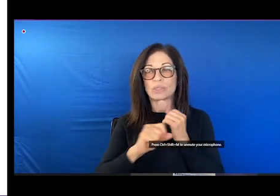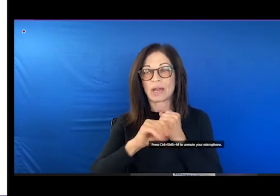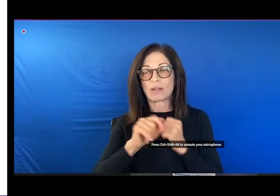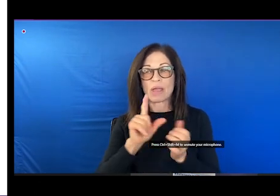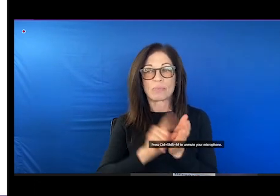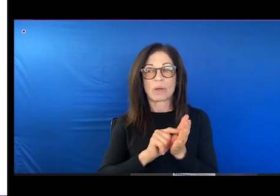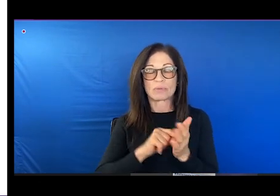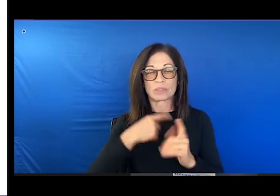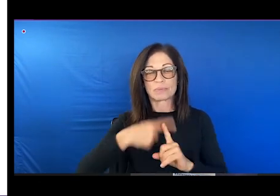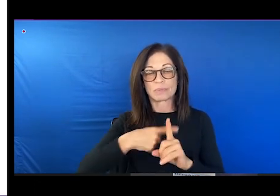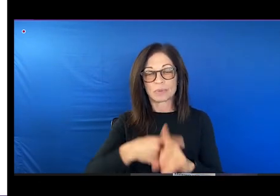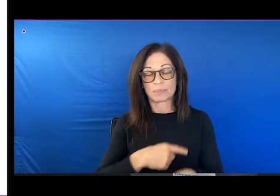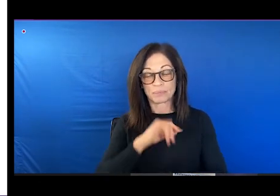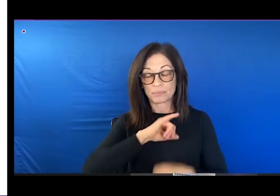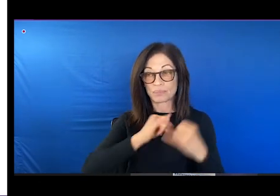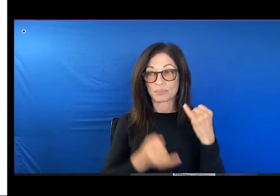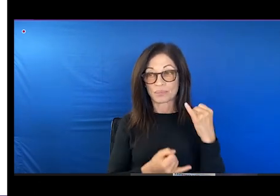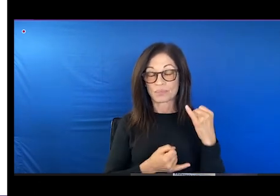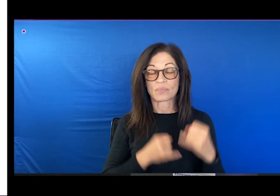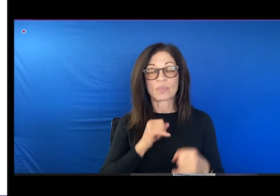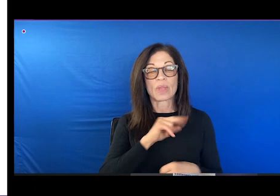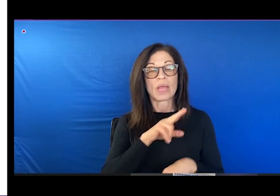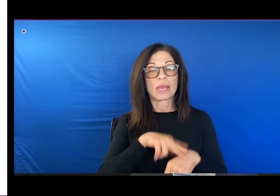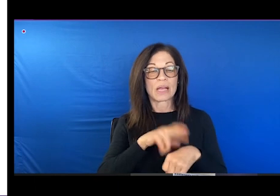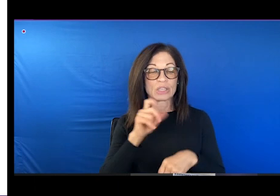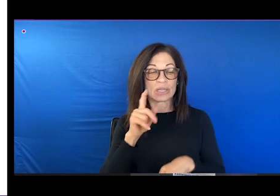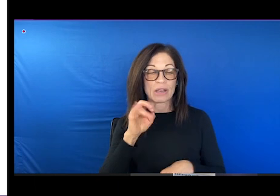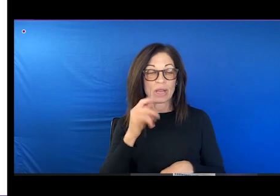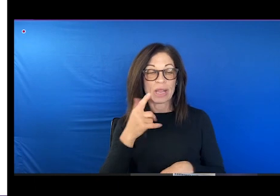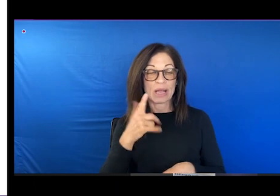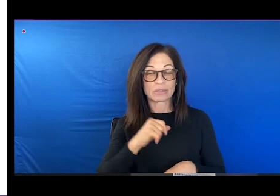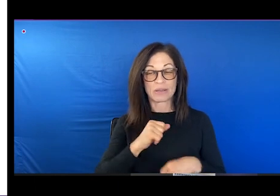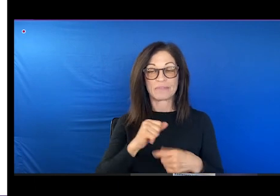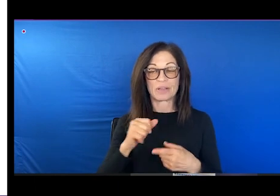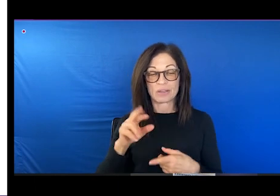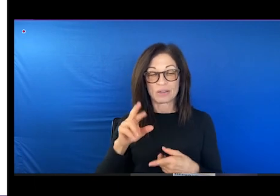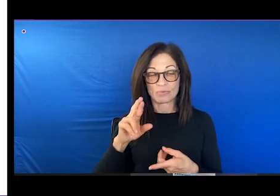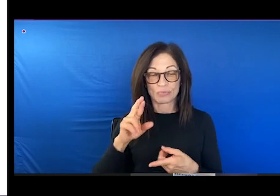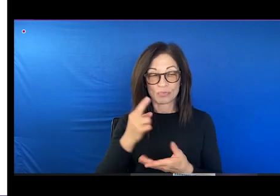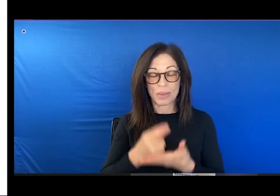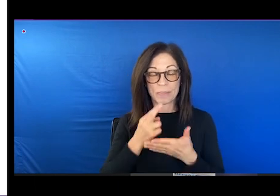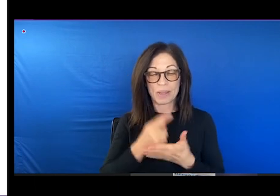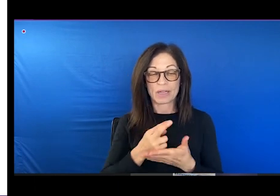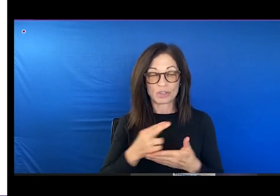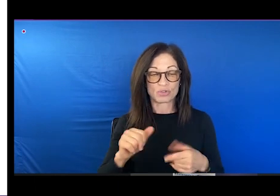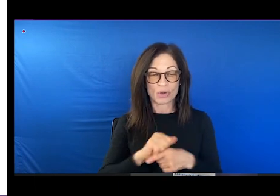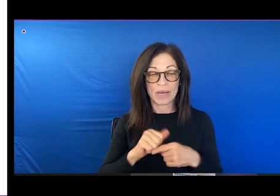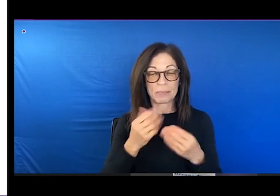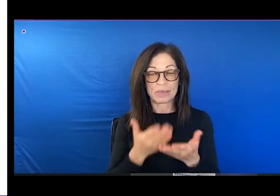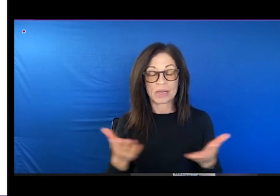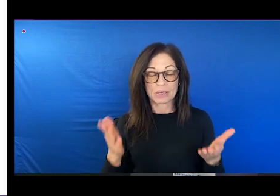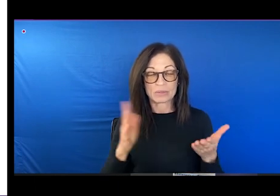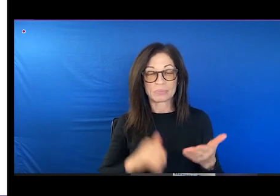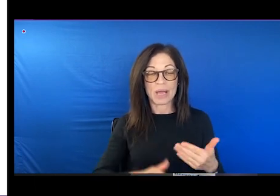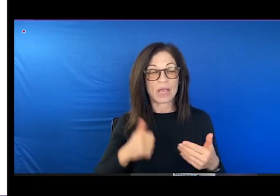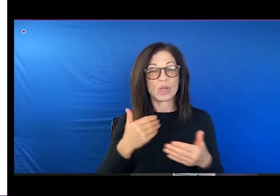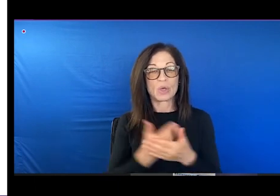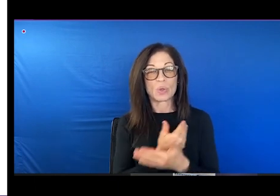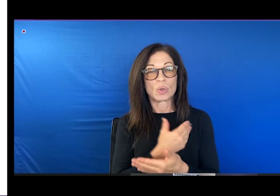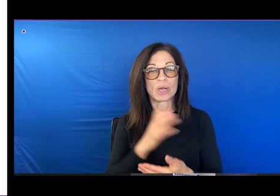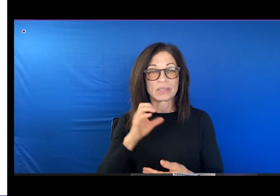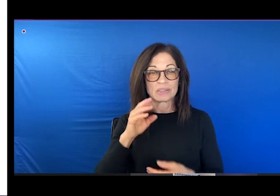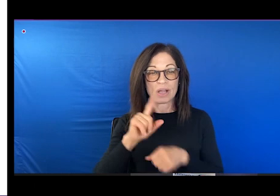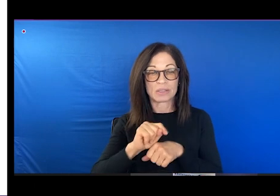that's published on a monthly basis. Lastly, the National Clearinghouse of Rehabilitation Training Materials is maintained by New